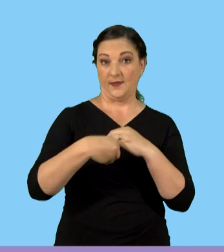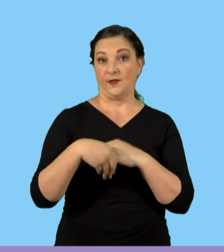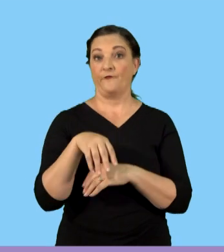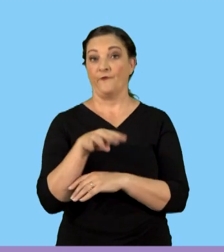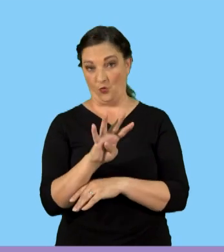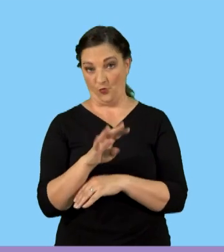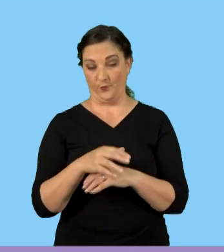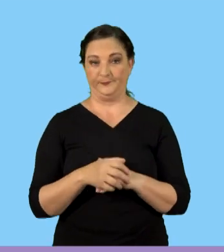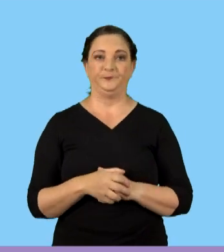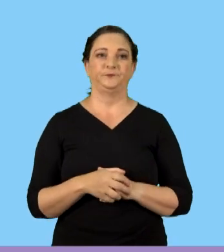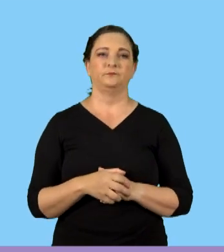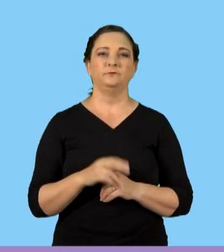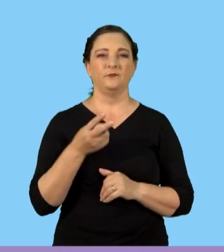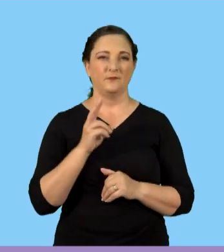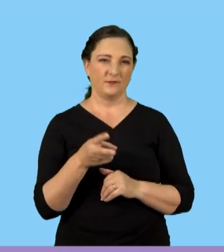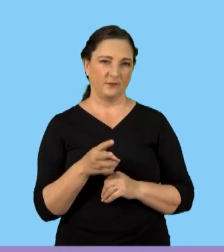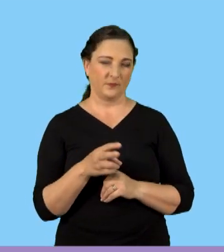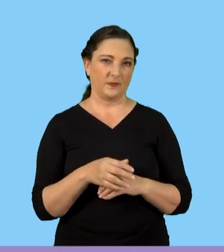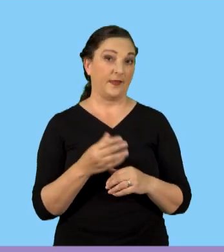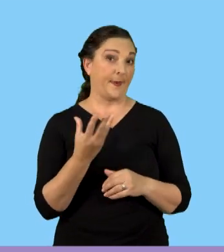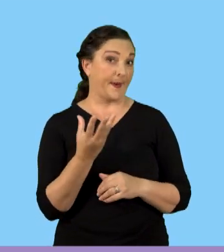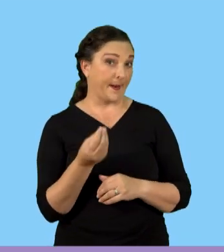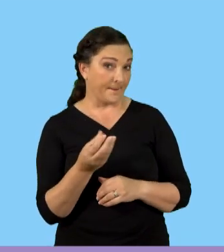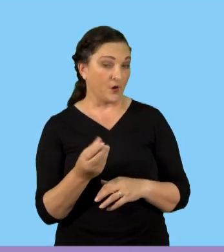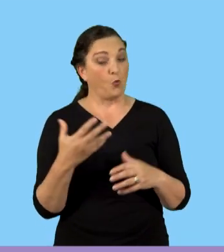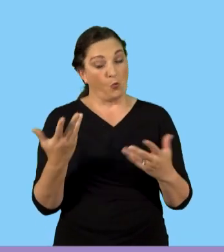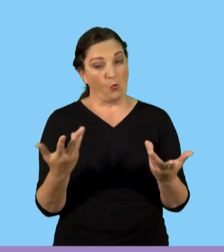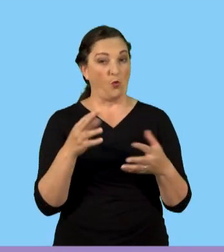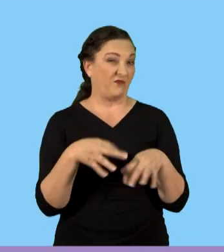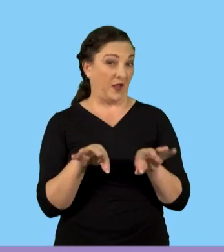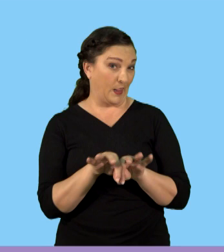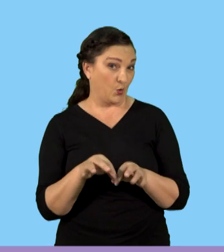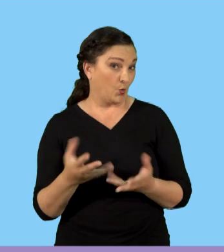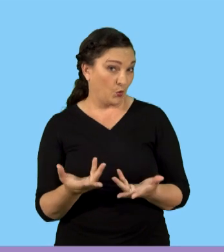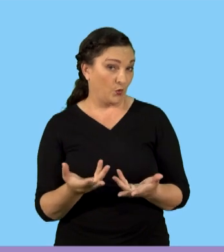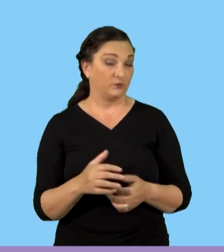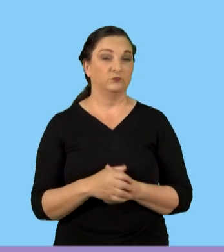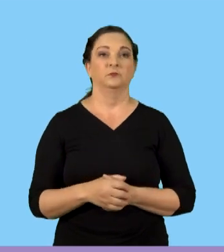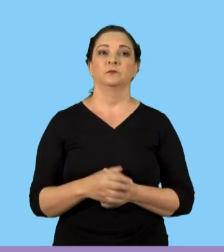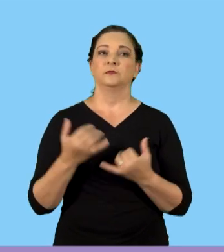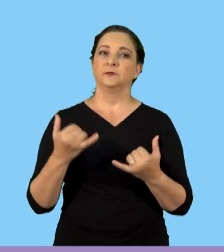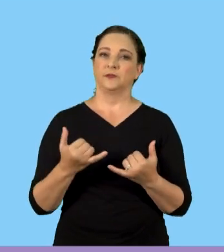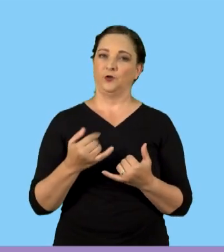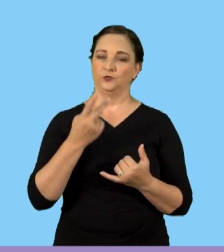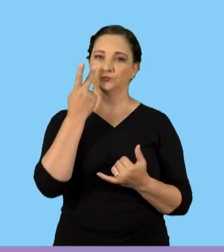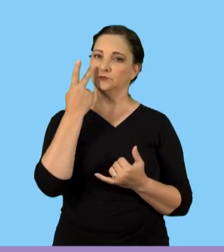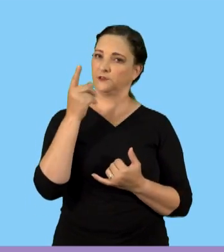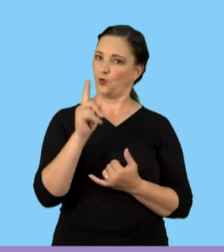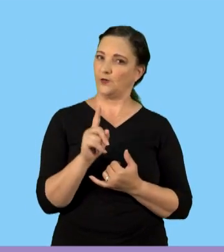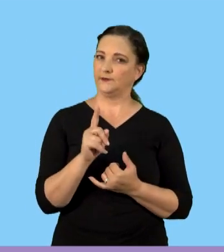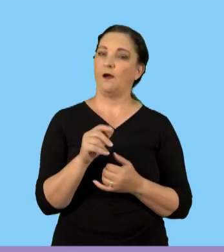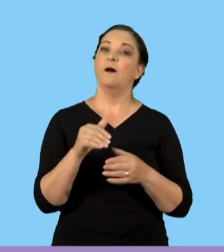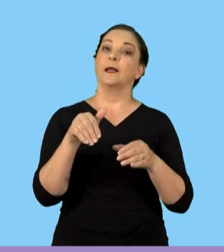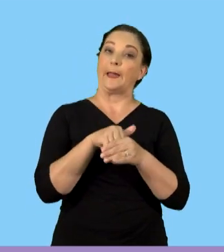the quotient. So again, when they say a number or a value, what are we talking about? We are talking about those input